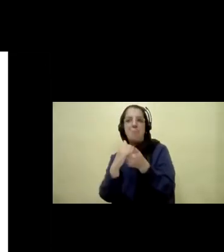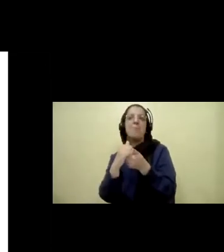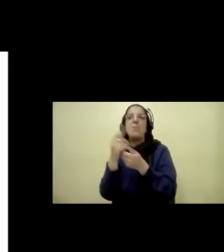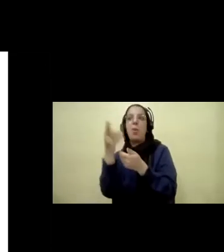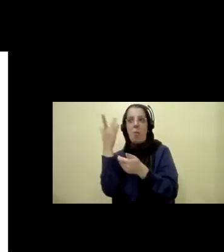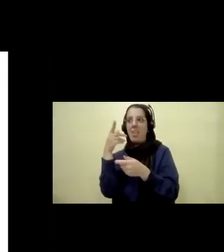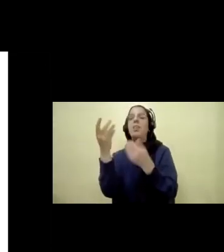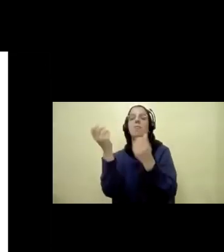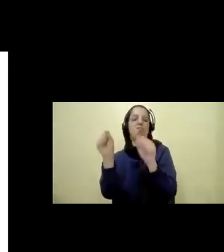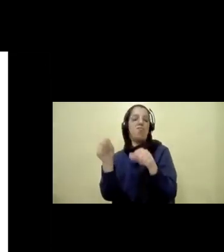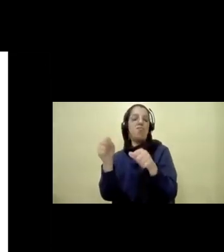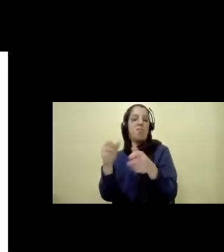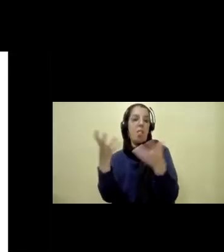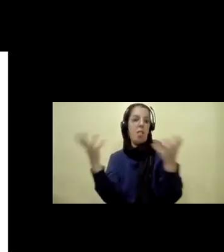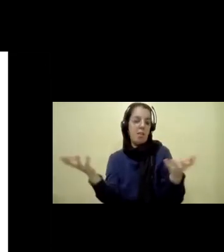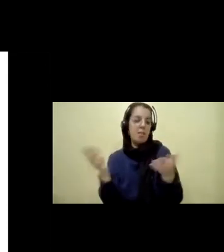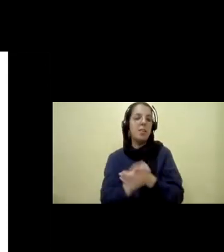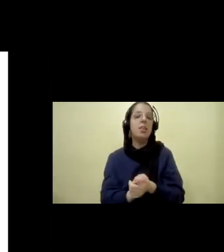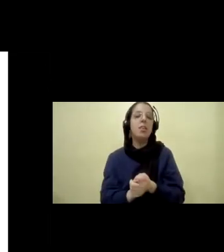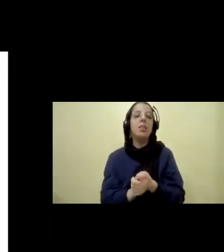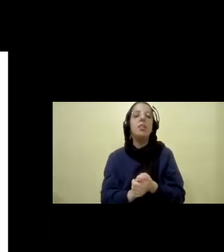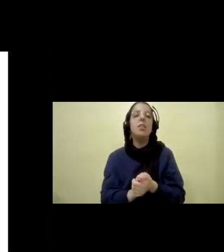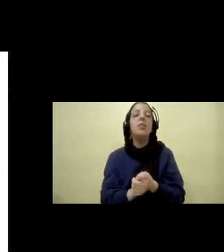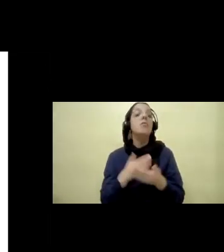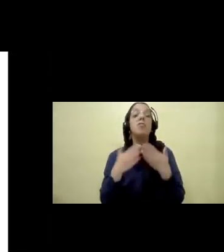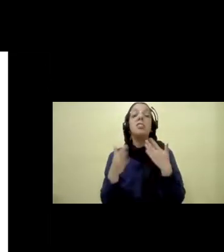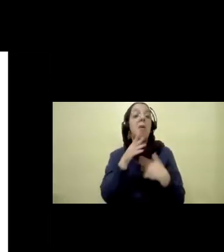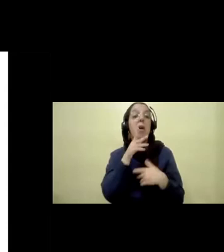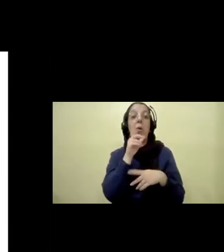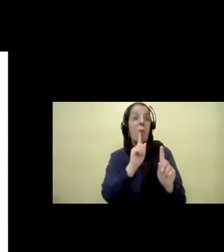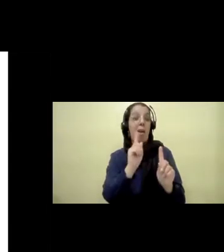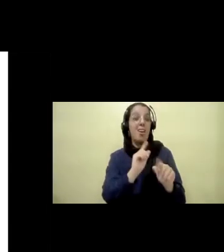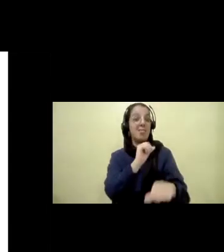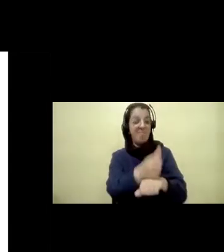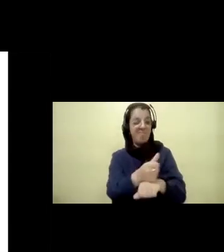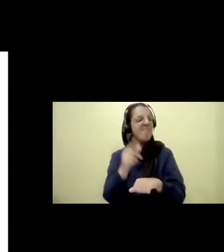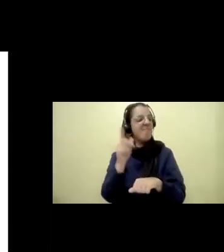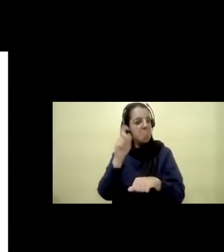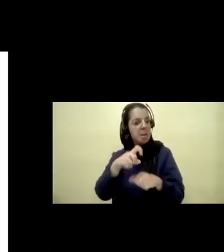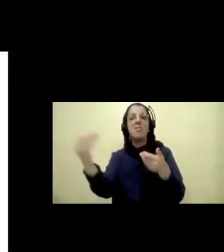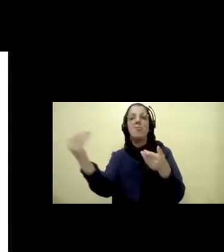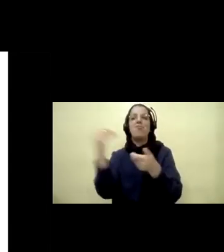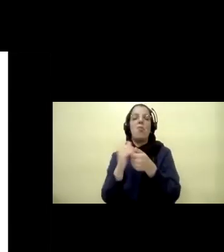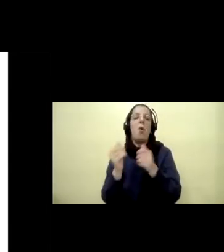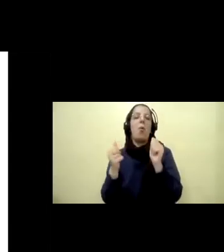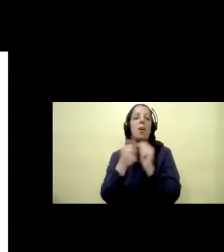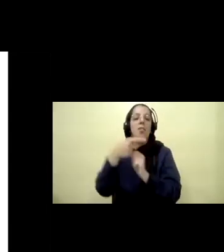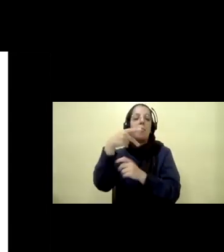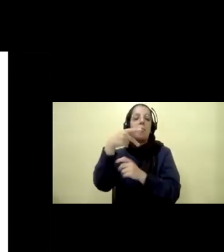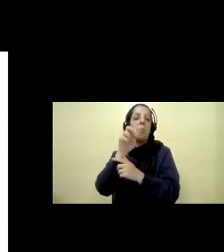going to want to definitely get their support on, and their advice on creating your